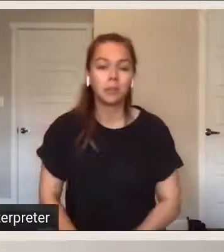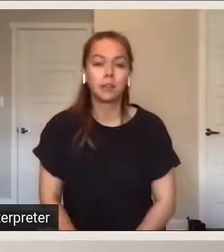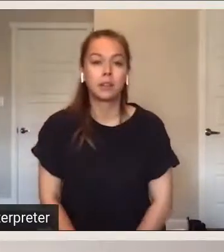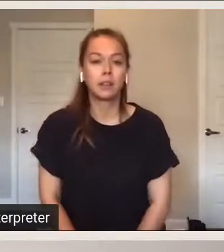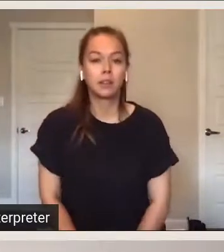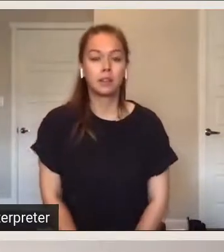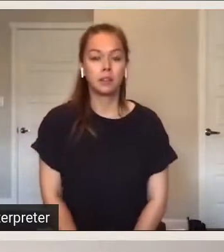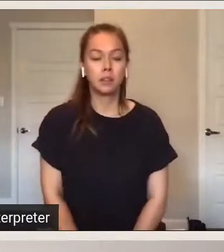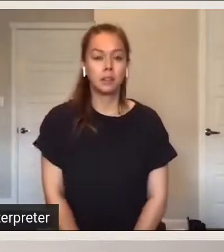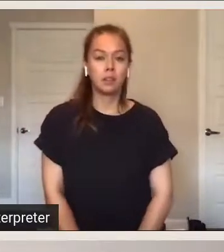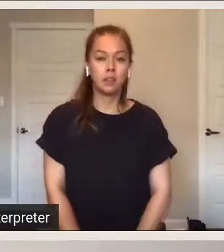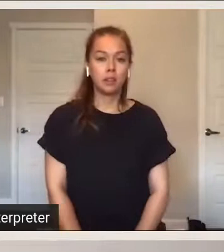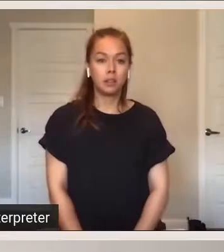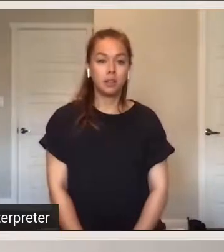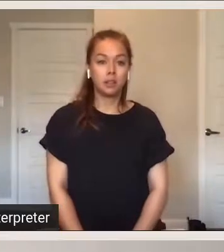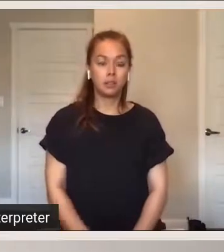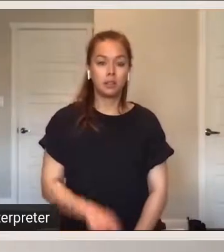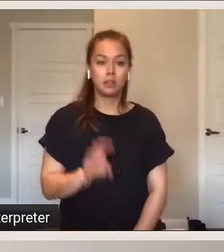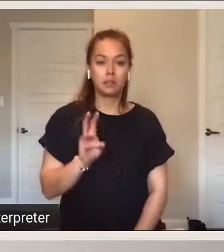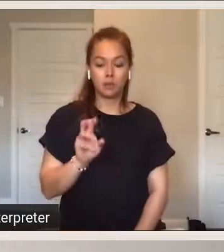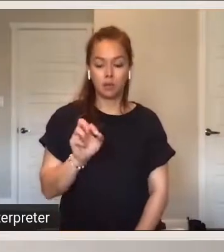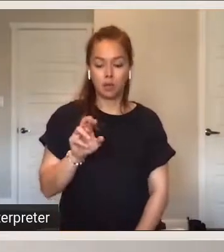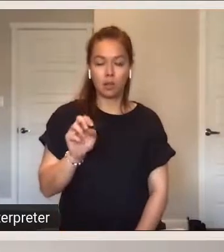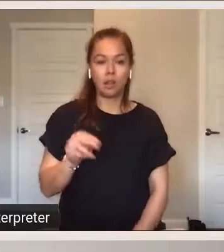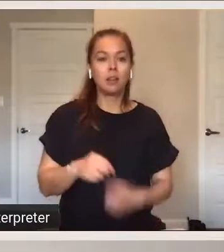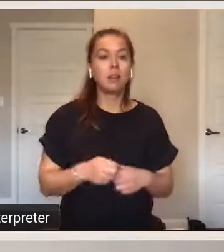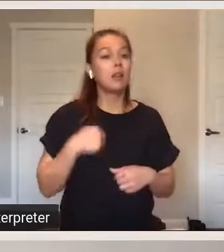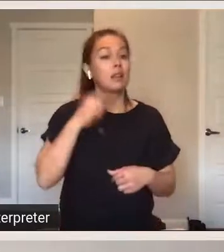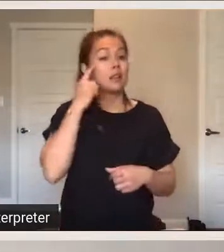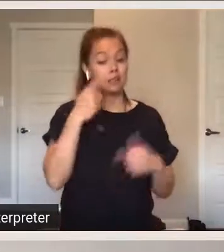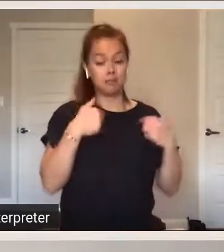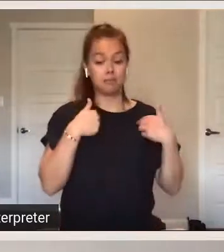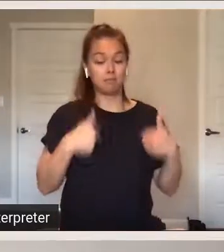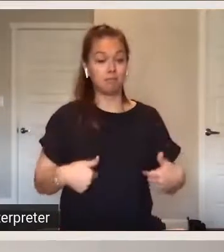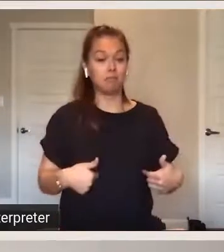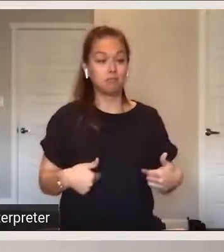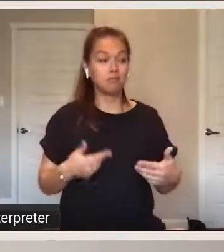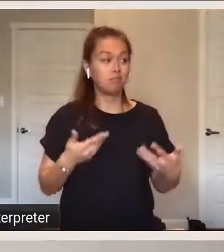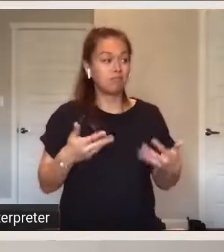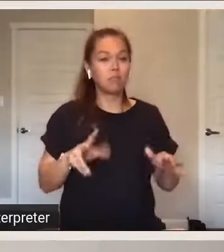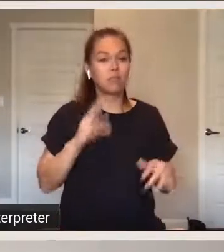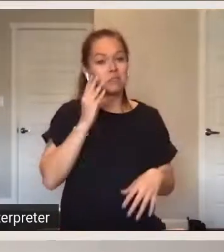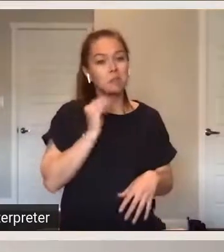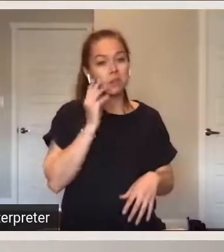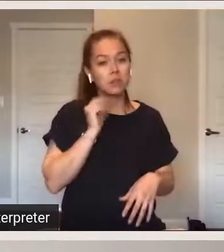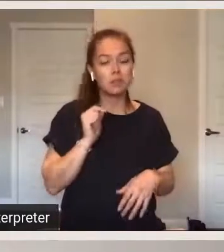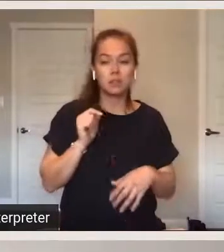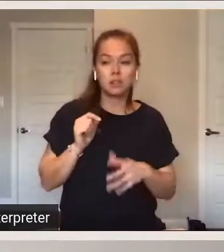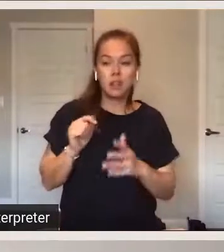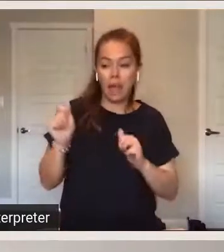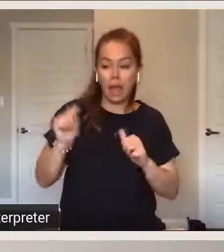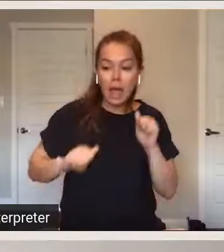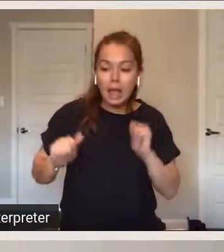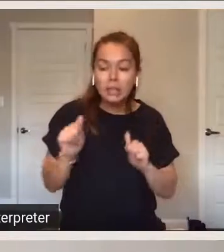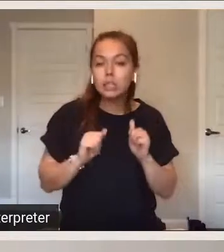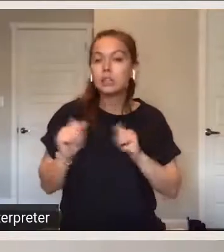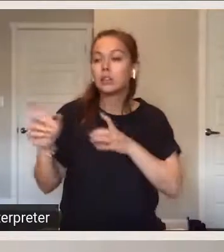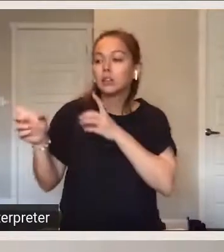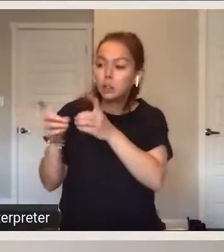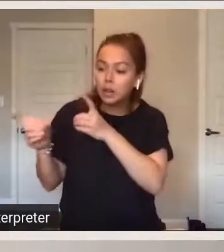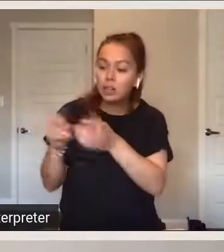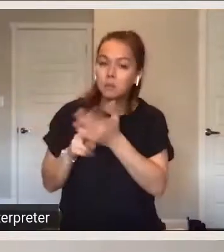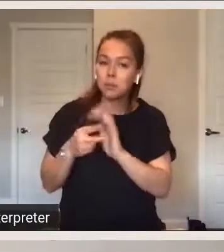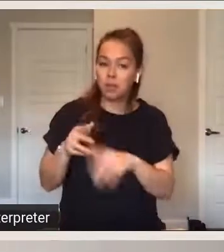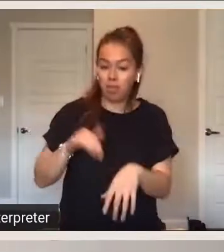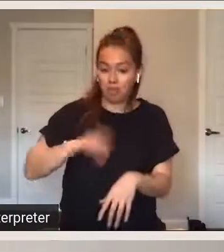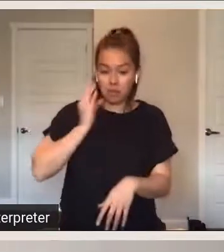I think because I have experience directing as well, I also took some of that and applied it to the, I guess